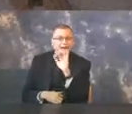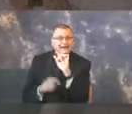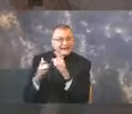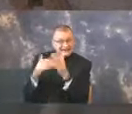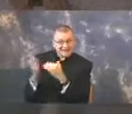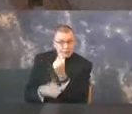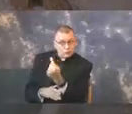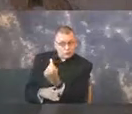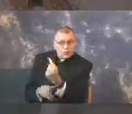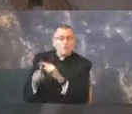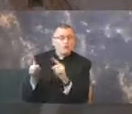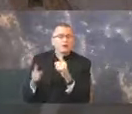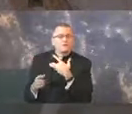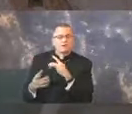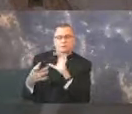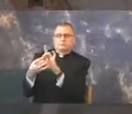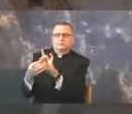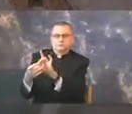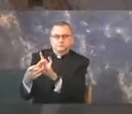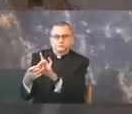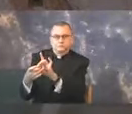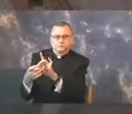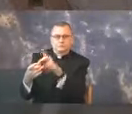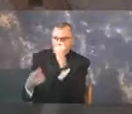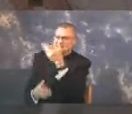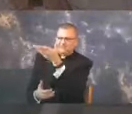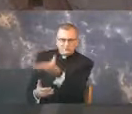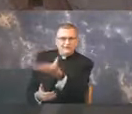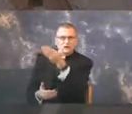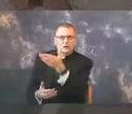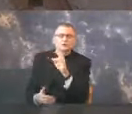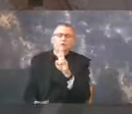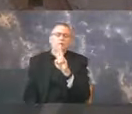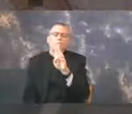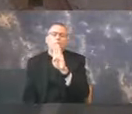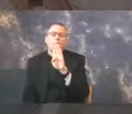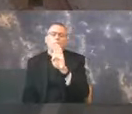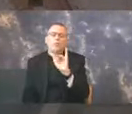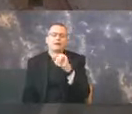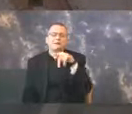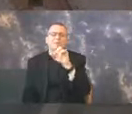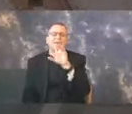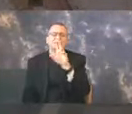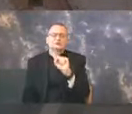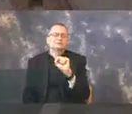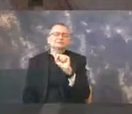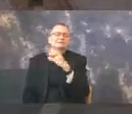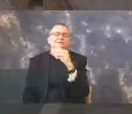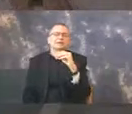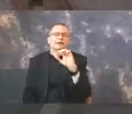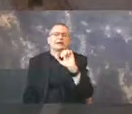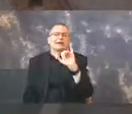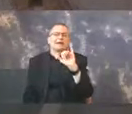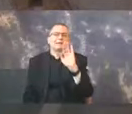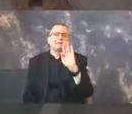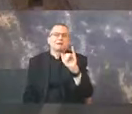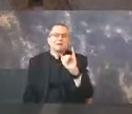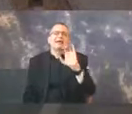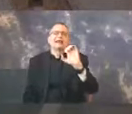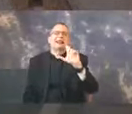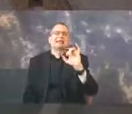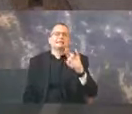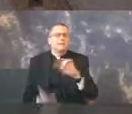First, because the Holy Father was there. Ubi Petrus, ibi Ecclesia. Where there is Peter, there